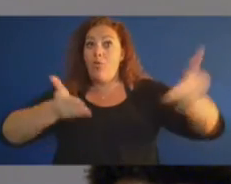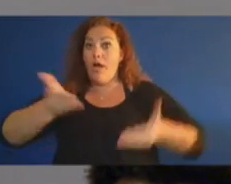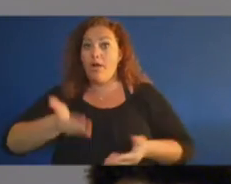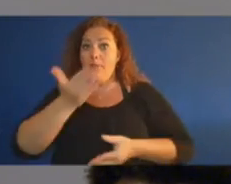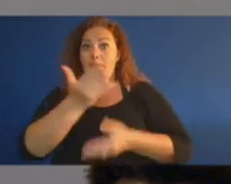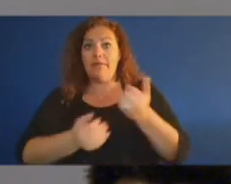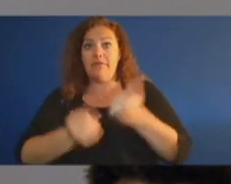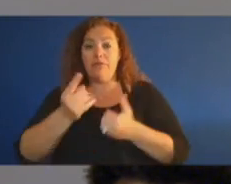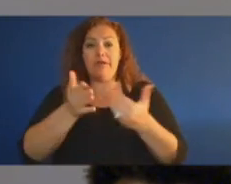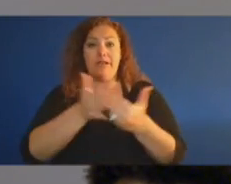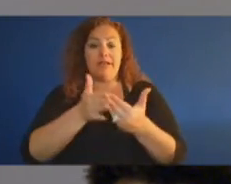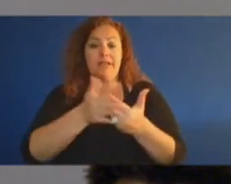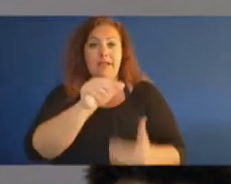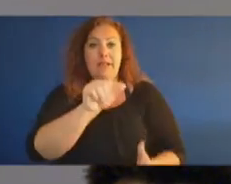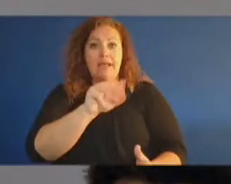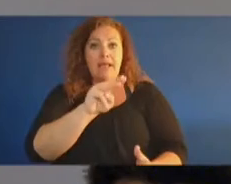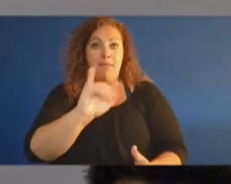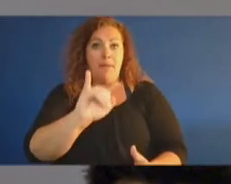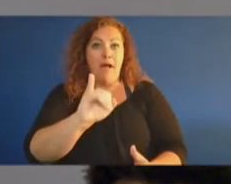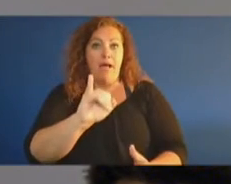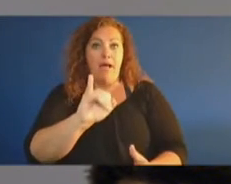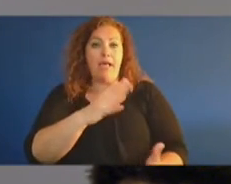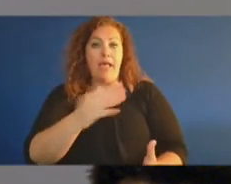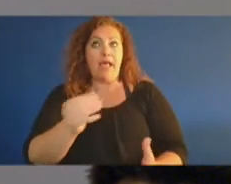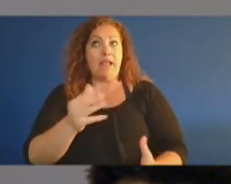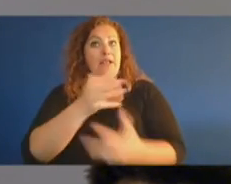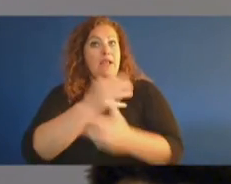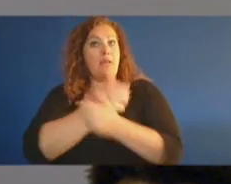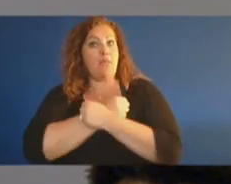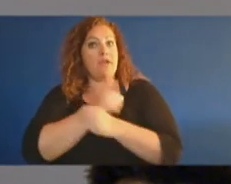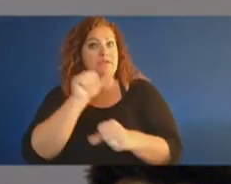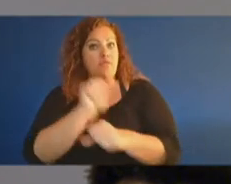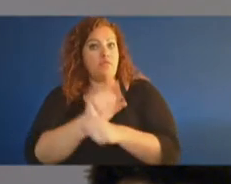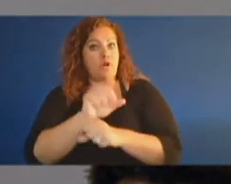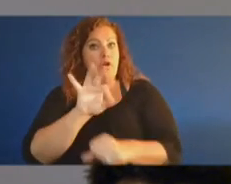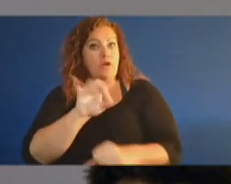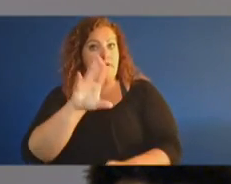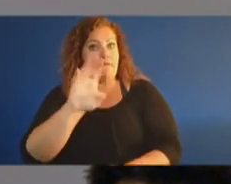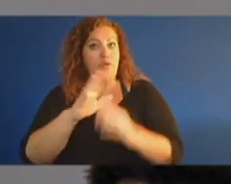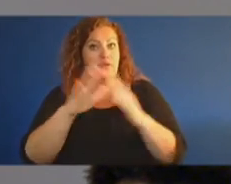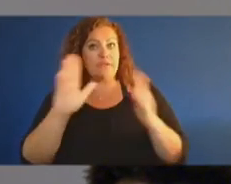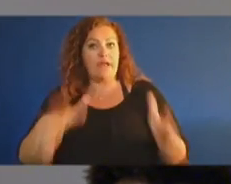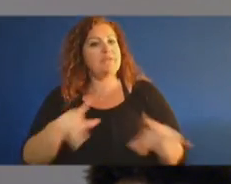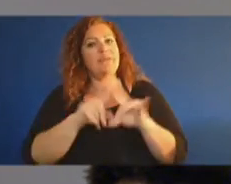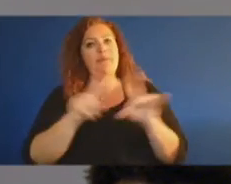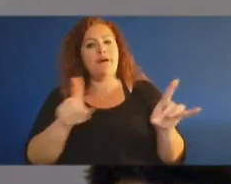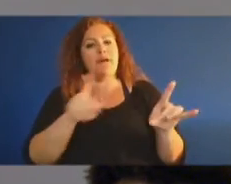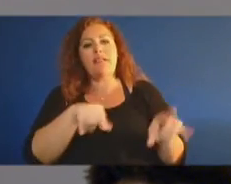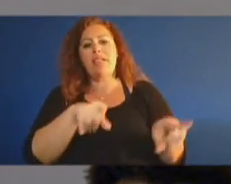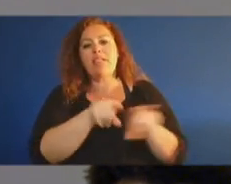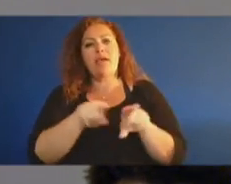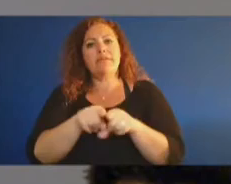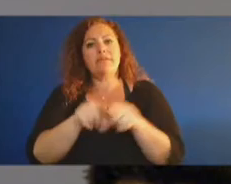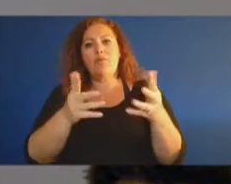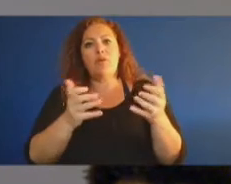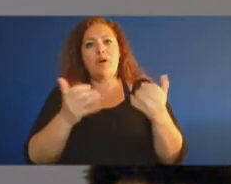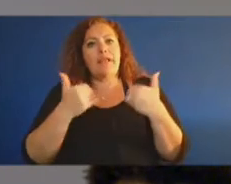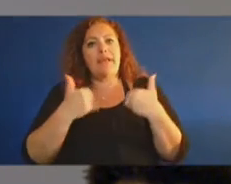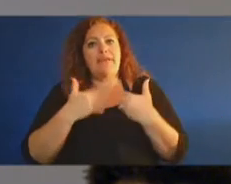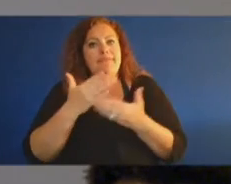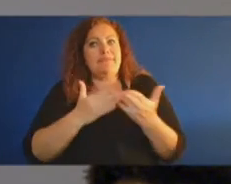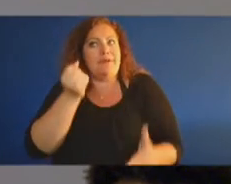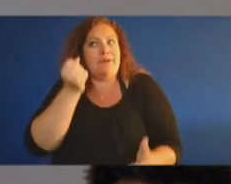Ami level and embrace Workforce housing but they also just want to have some understanding